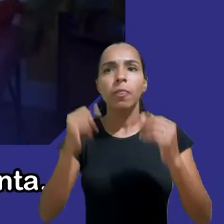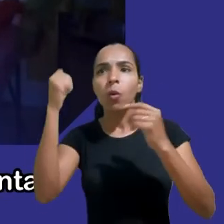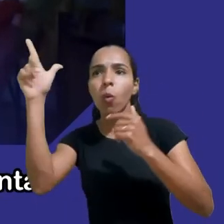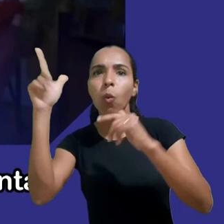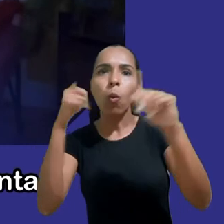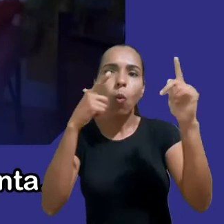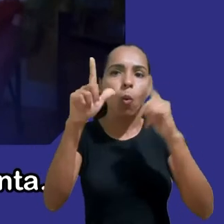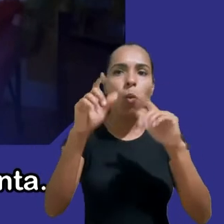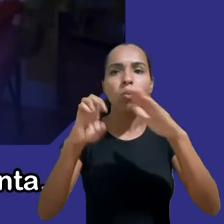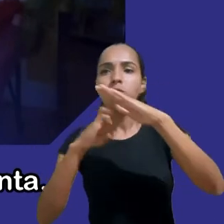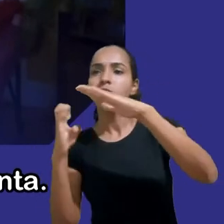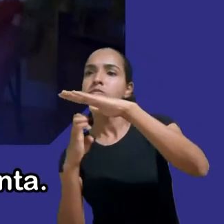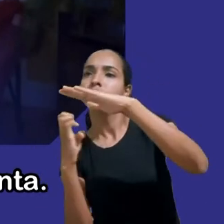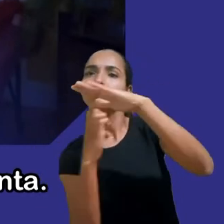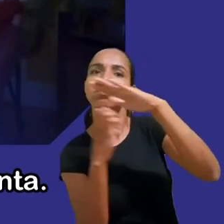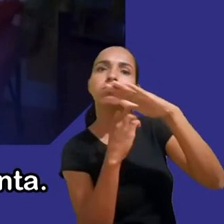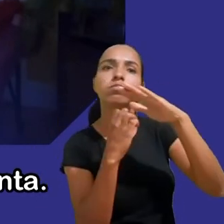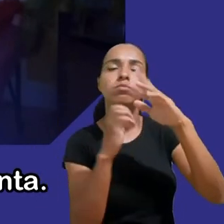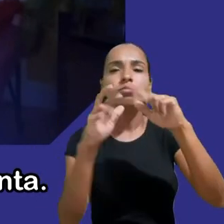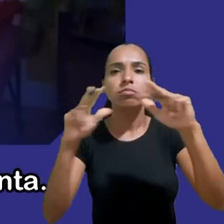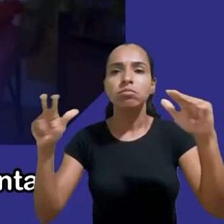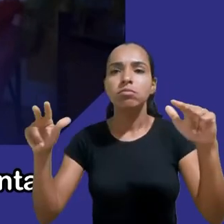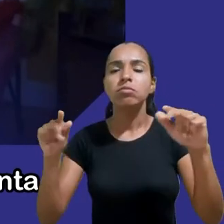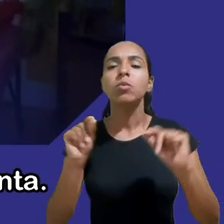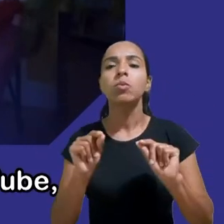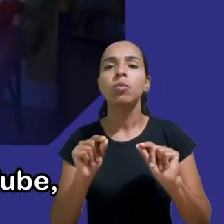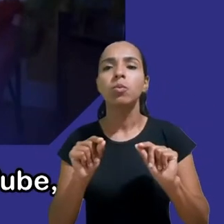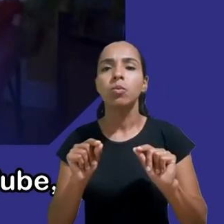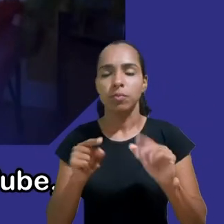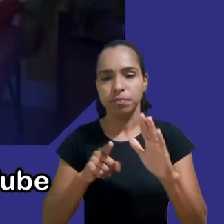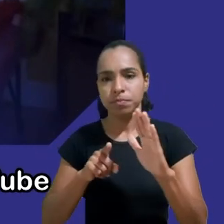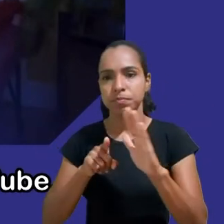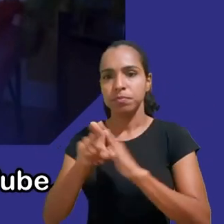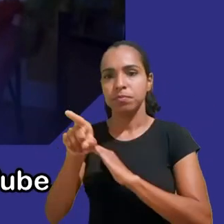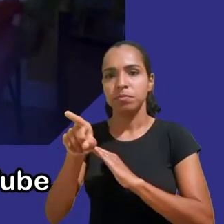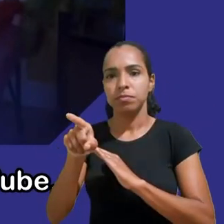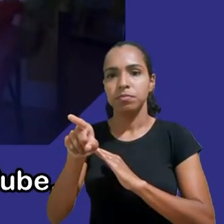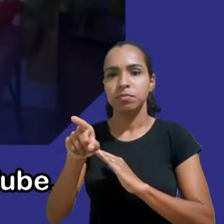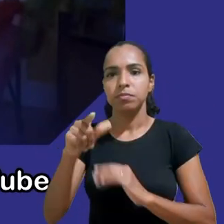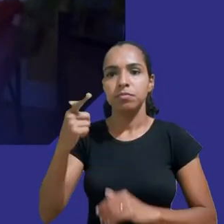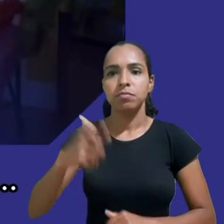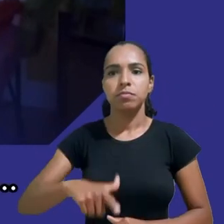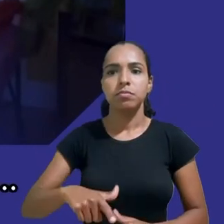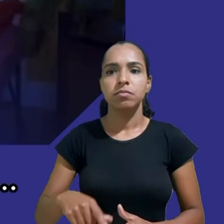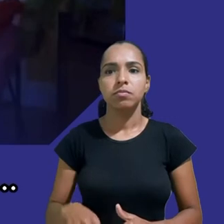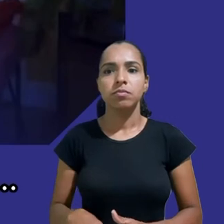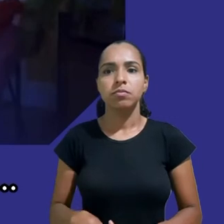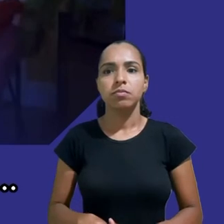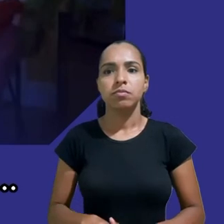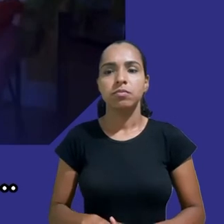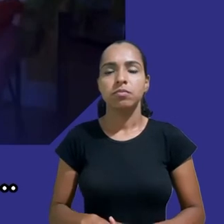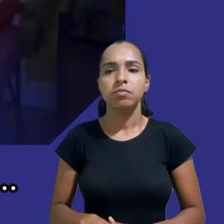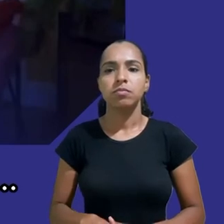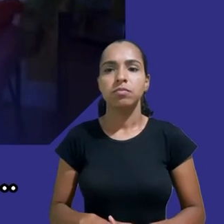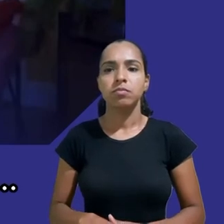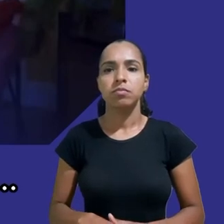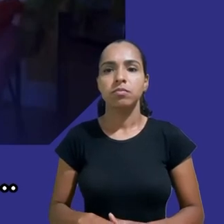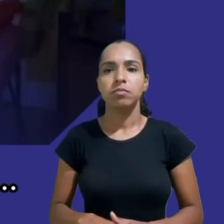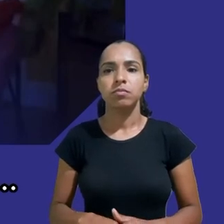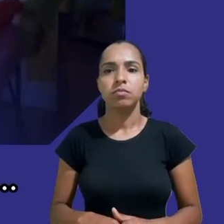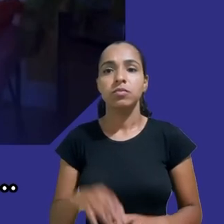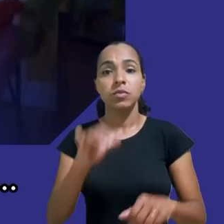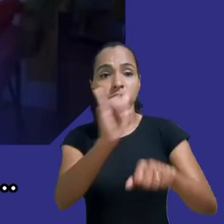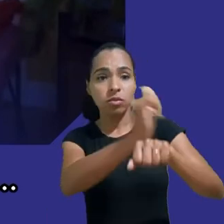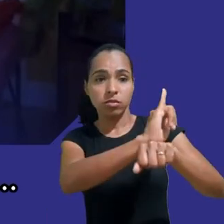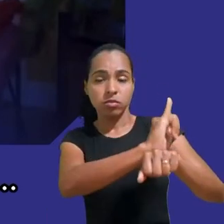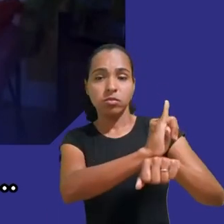to my next question which is you know we've been talking mostly about YouTube but what do you see in this space in terms